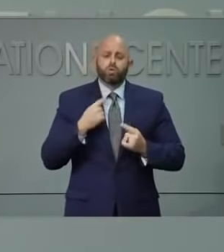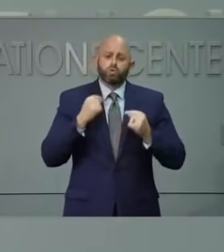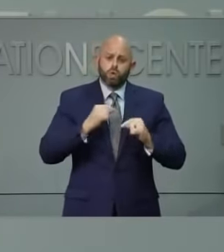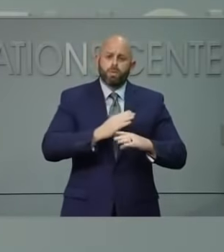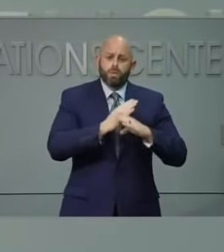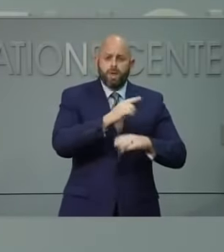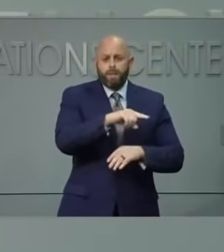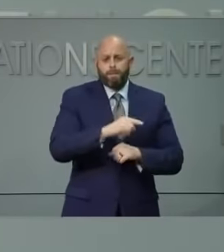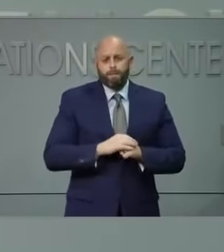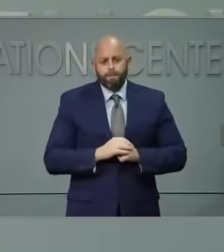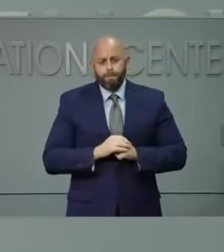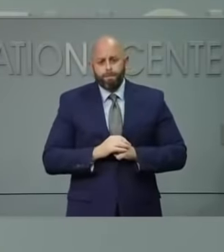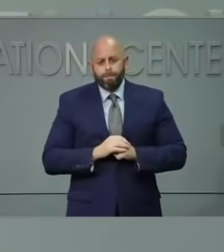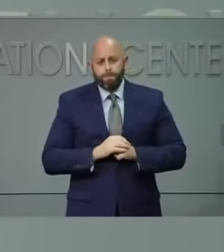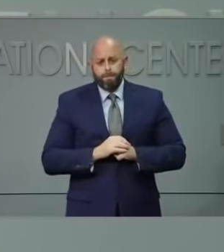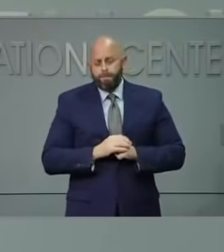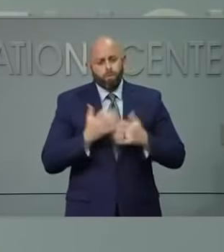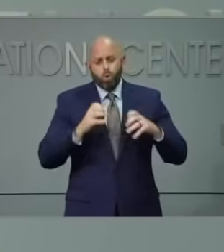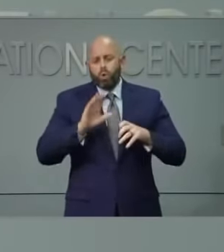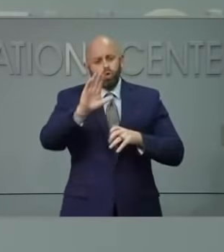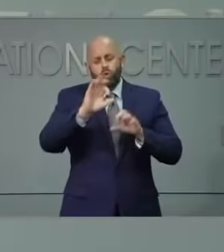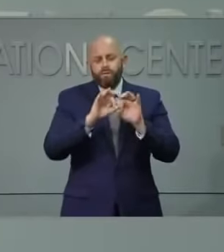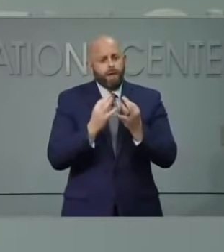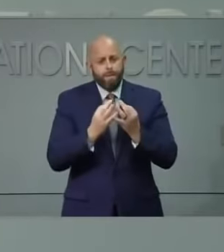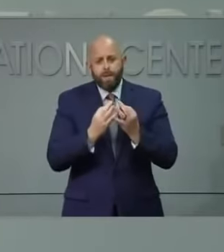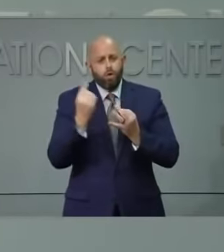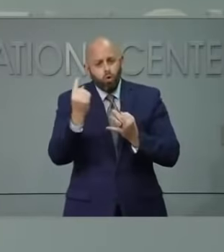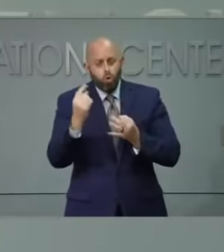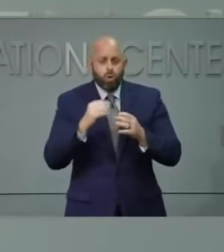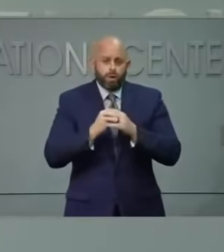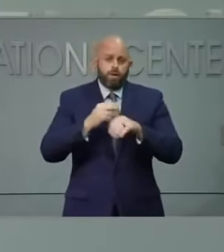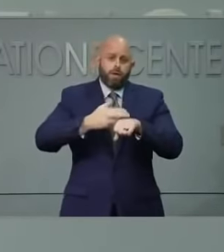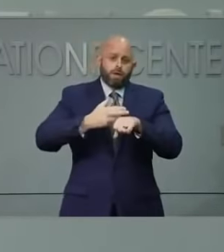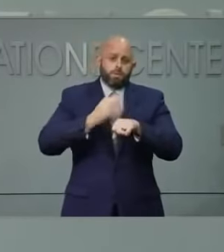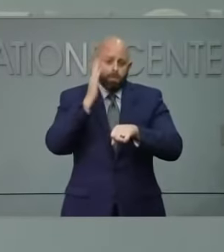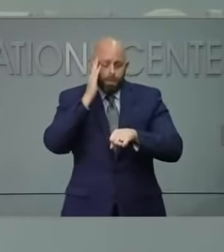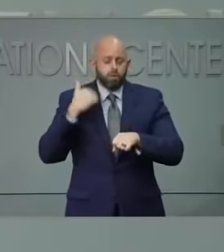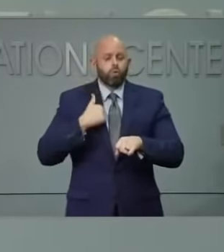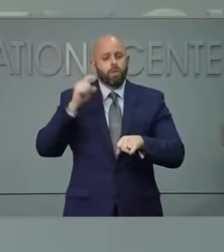in a hospital bed. We need to act right now. Thanks.